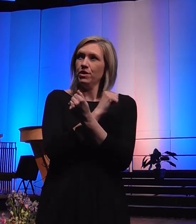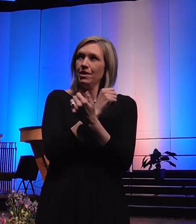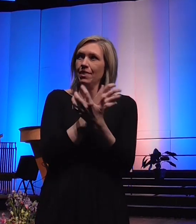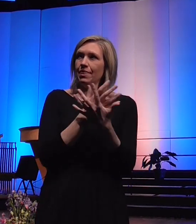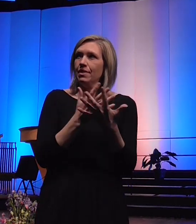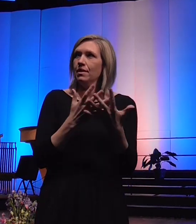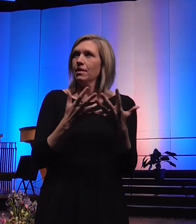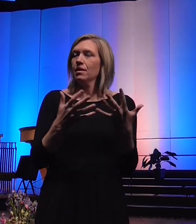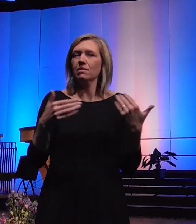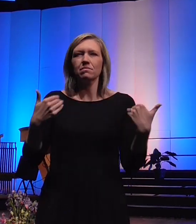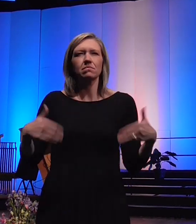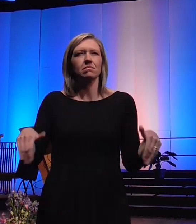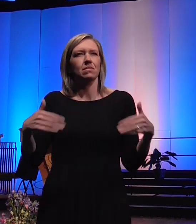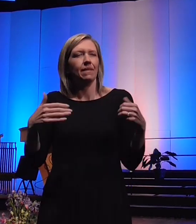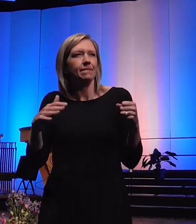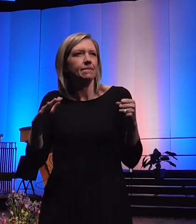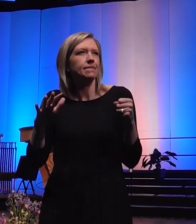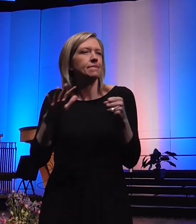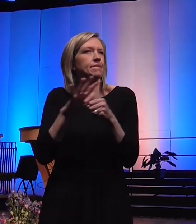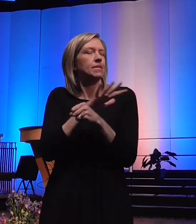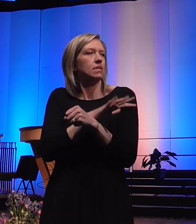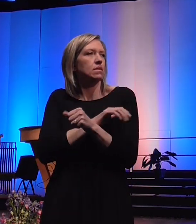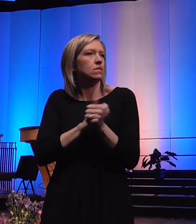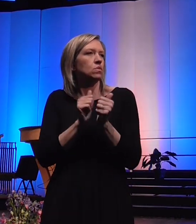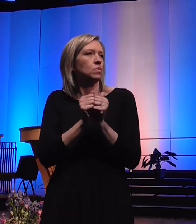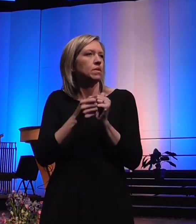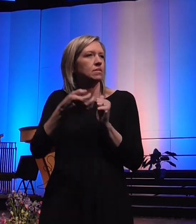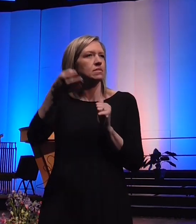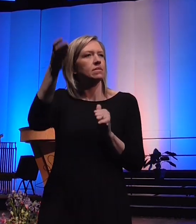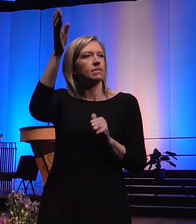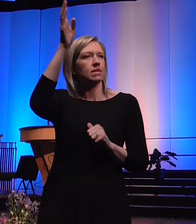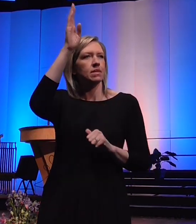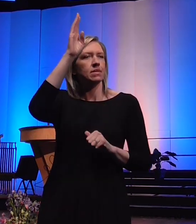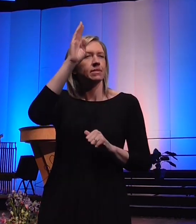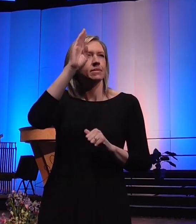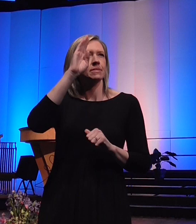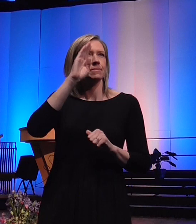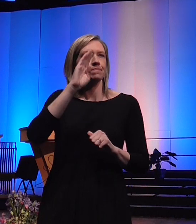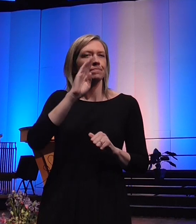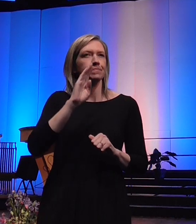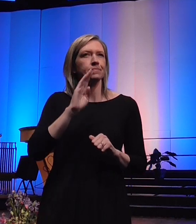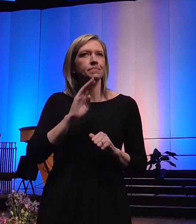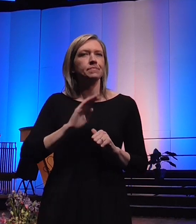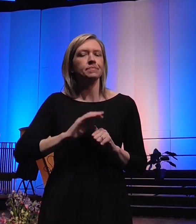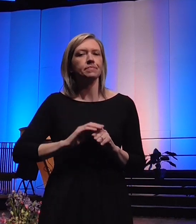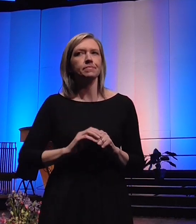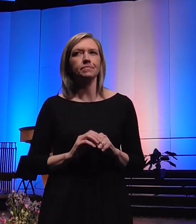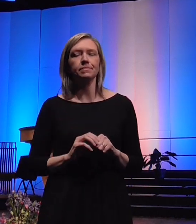Everything is filled with the divine.